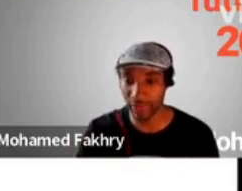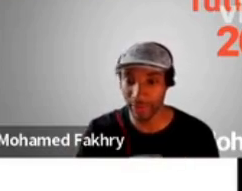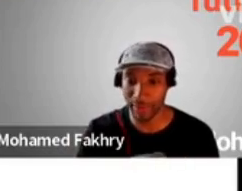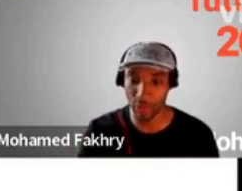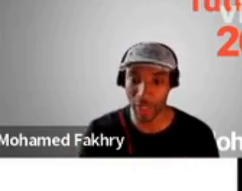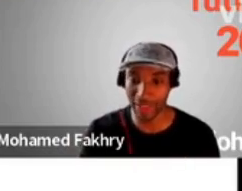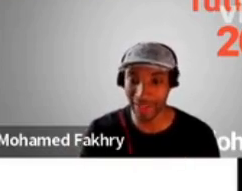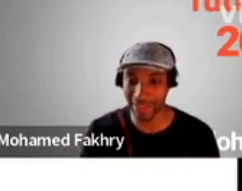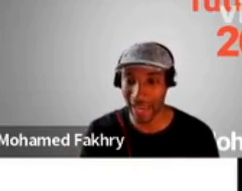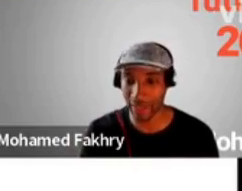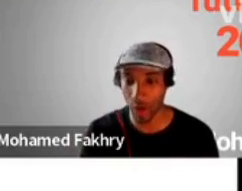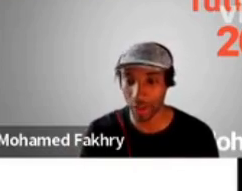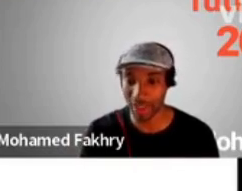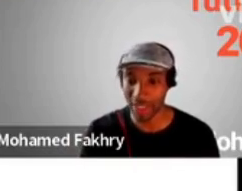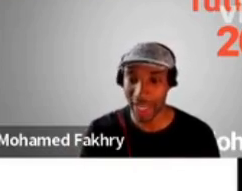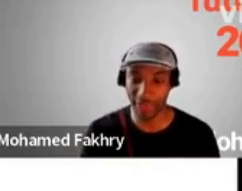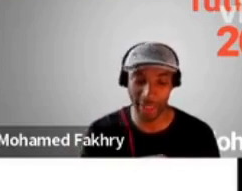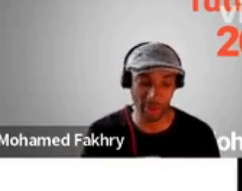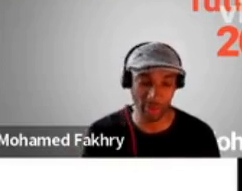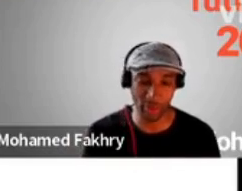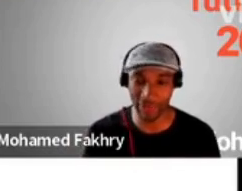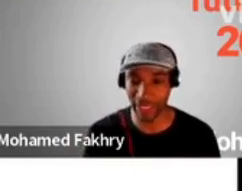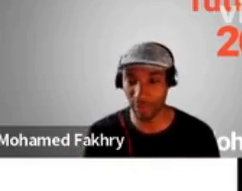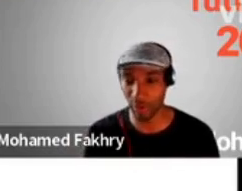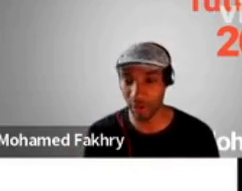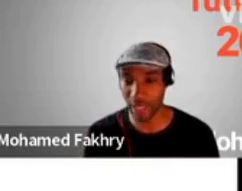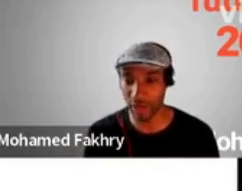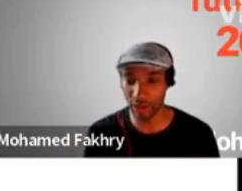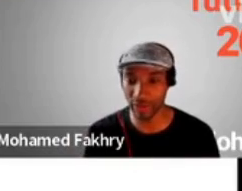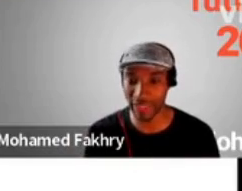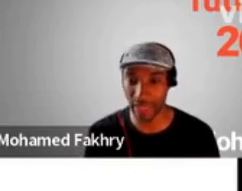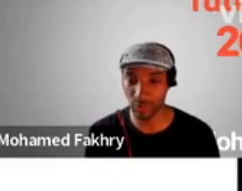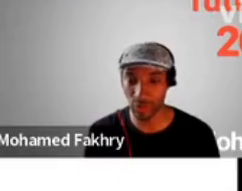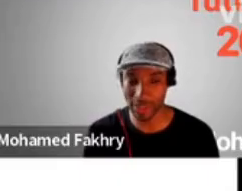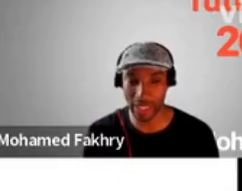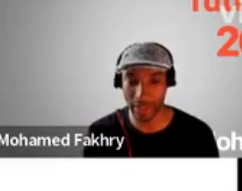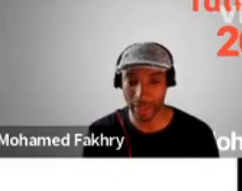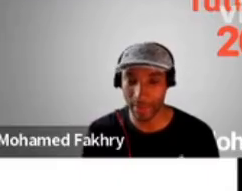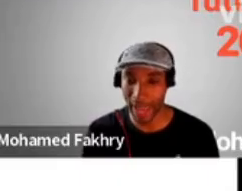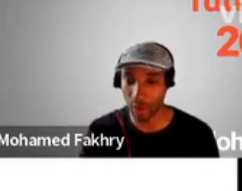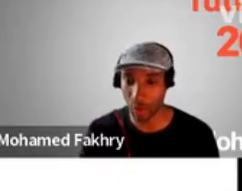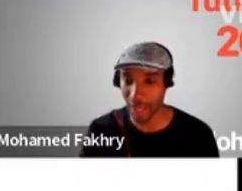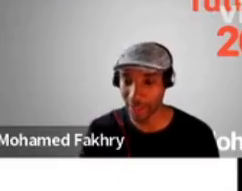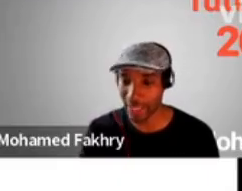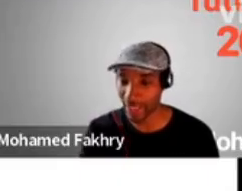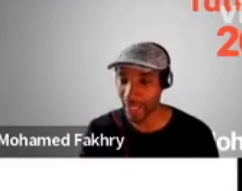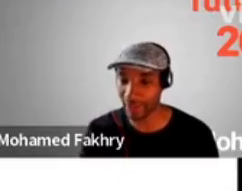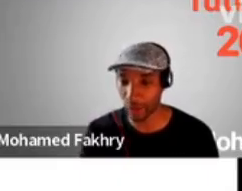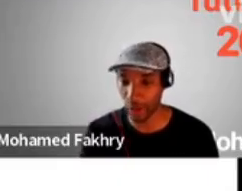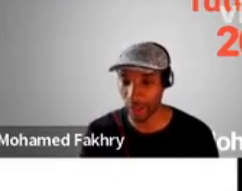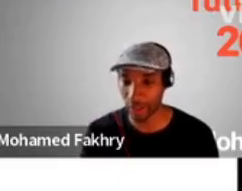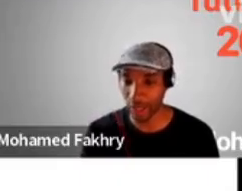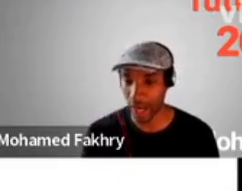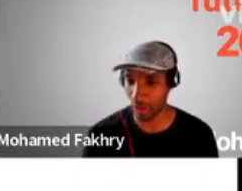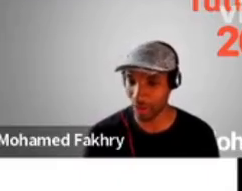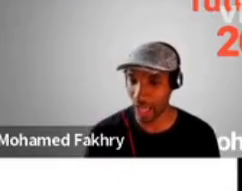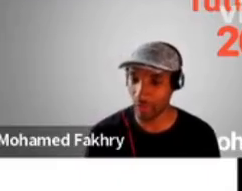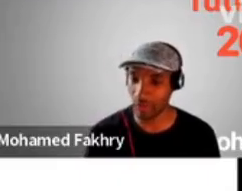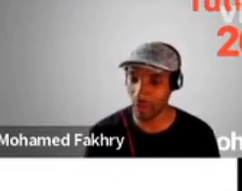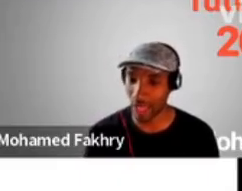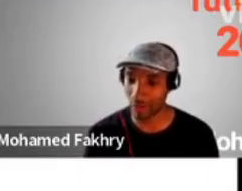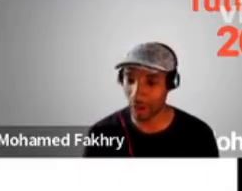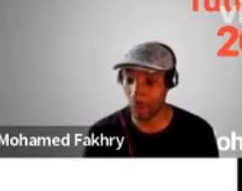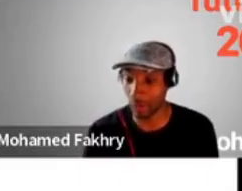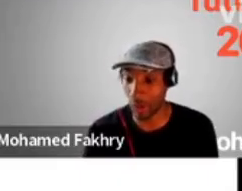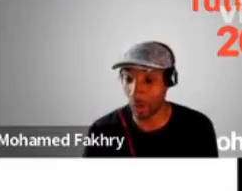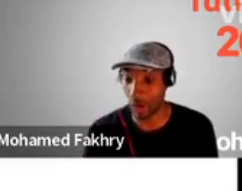kind of manipulating the sidewalk. And then when you navigate Portland, a lot of times you see bike racks like everywhere. Are those